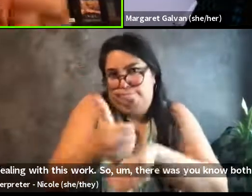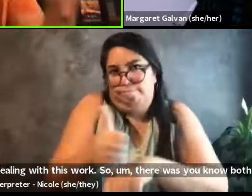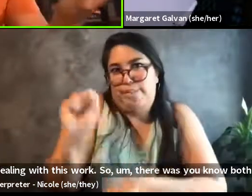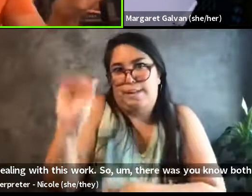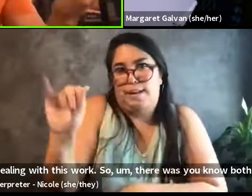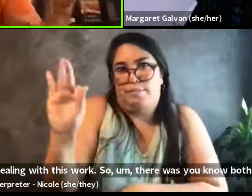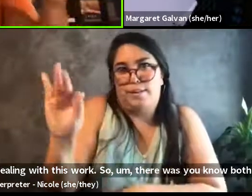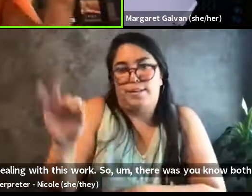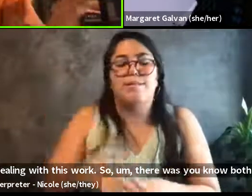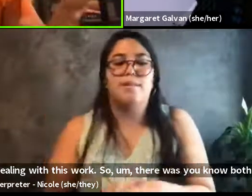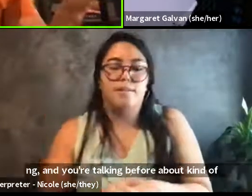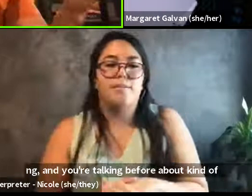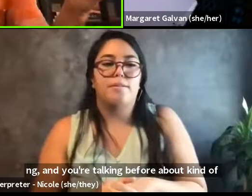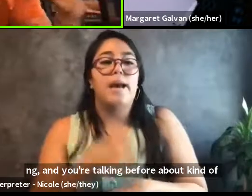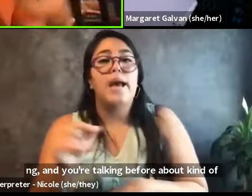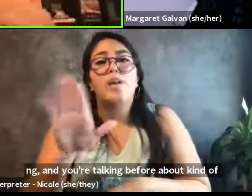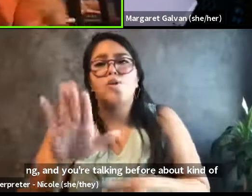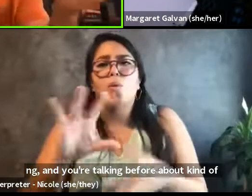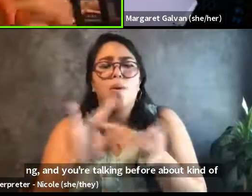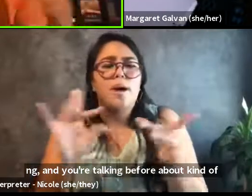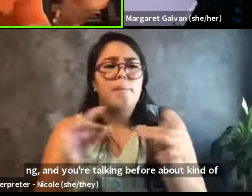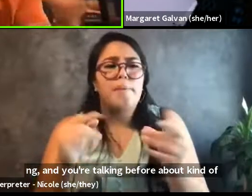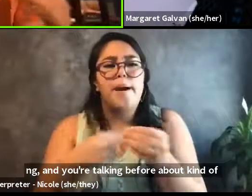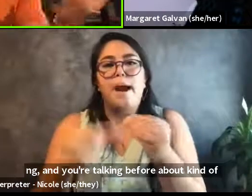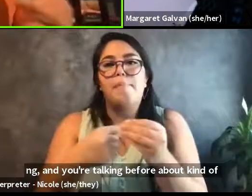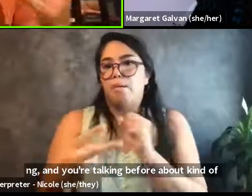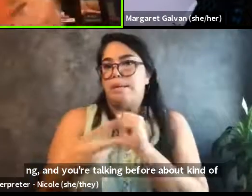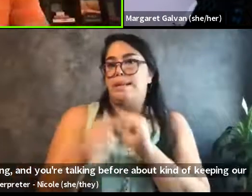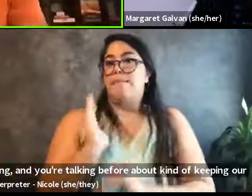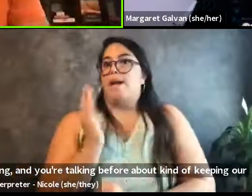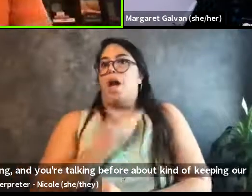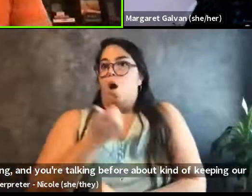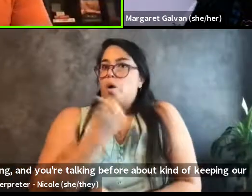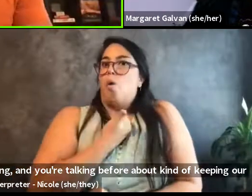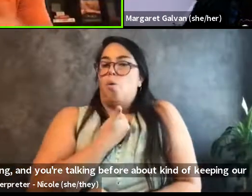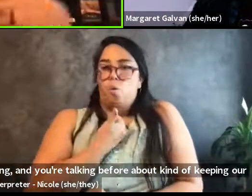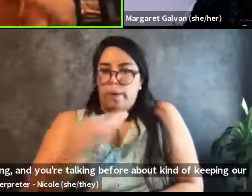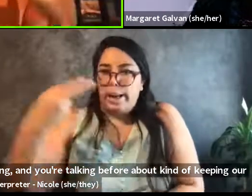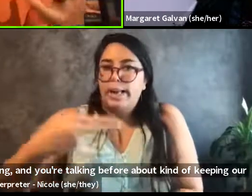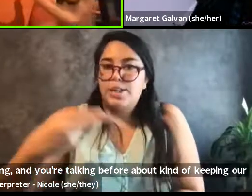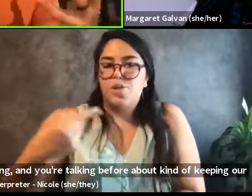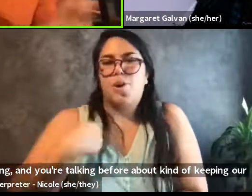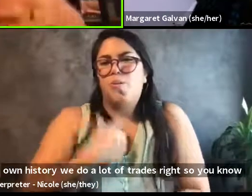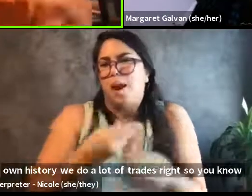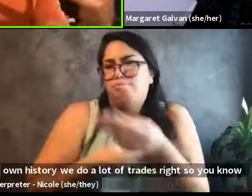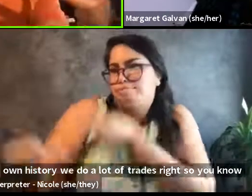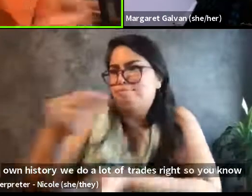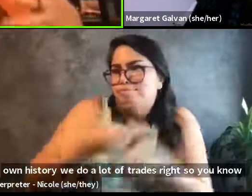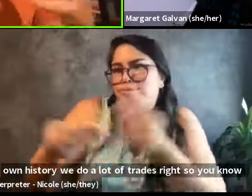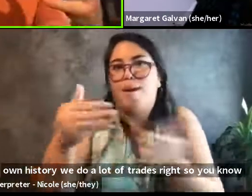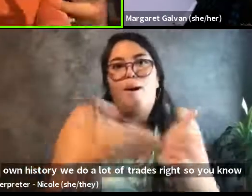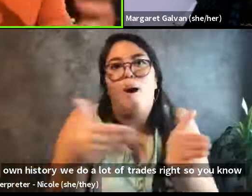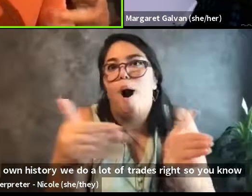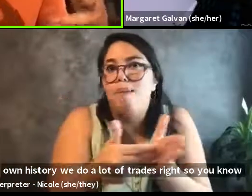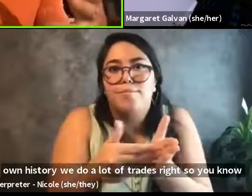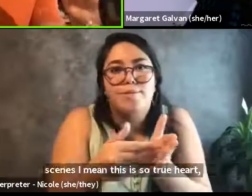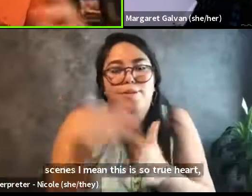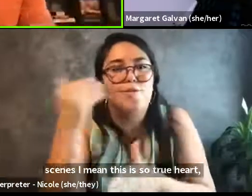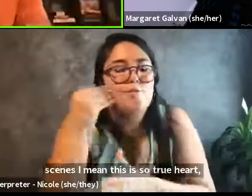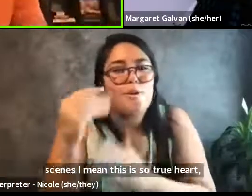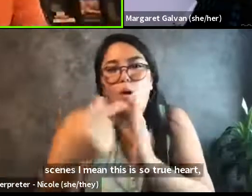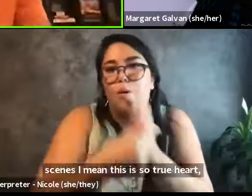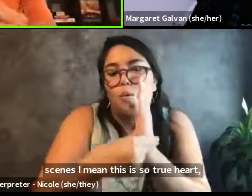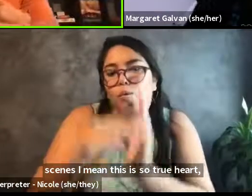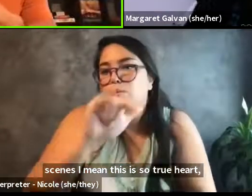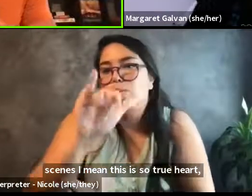and you're talking before about kind of keeping our own history. We, we do a lot of trades, right? So, you know, zines, mean, this is so true, hard, you know, hard baked into